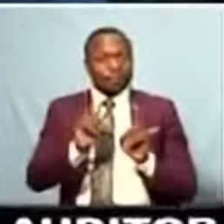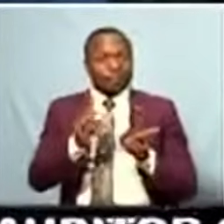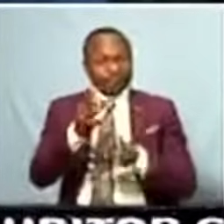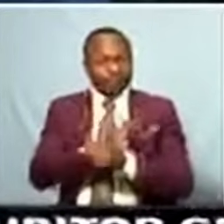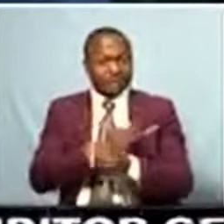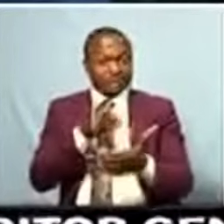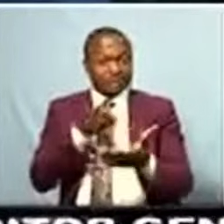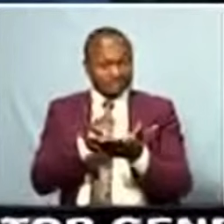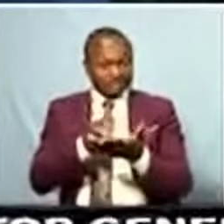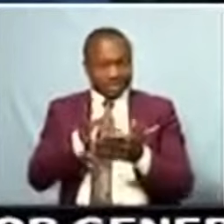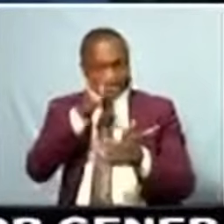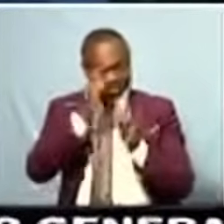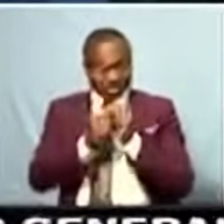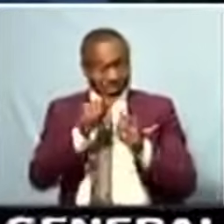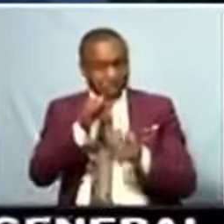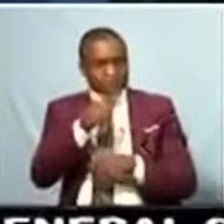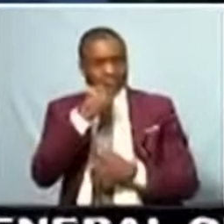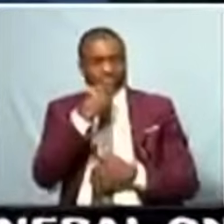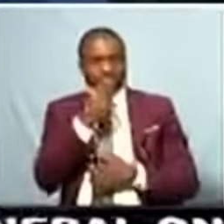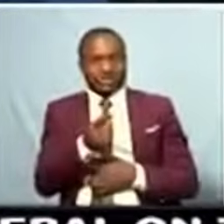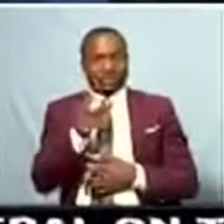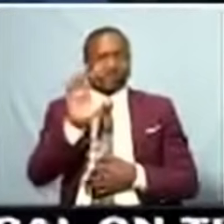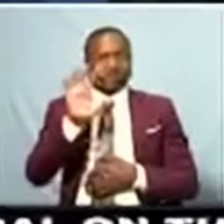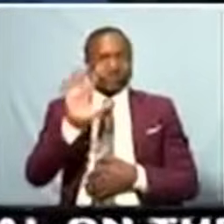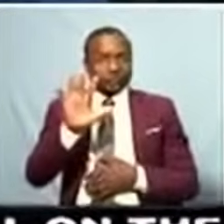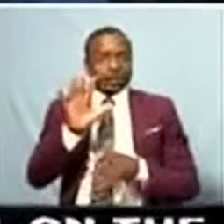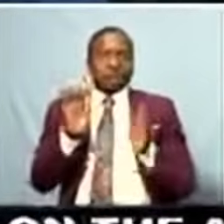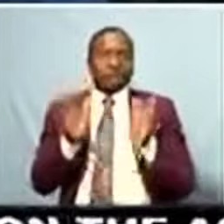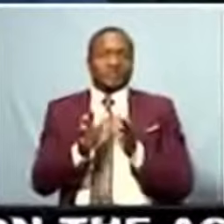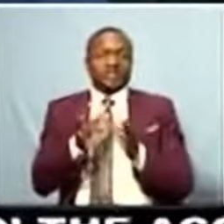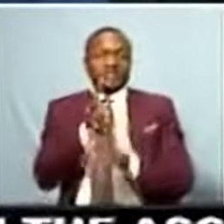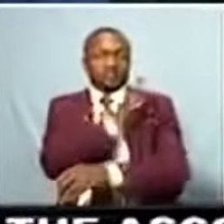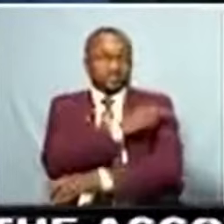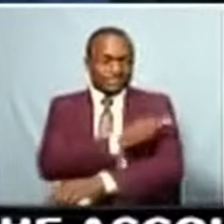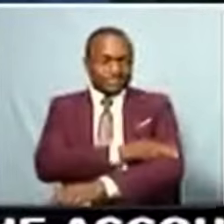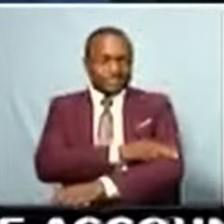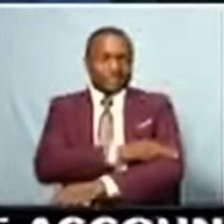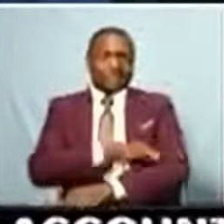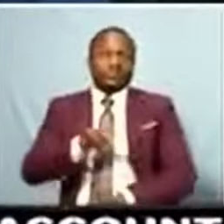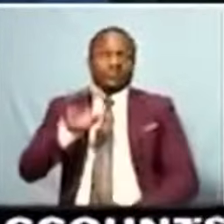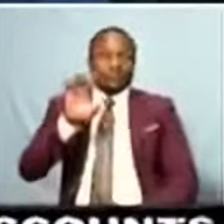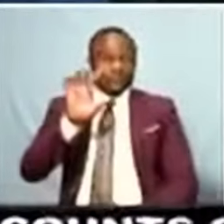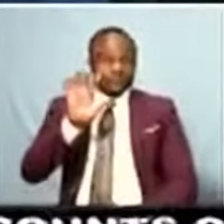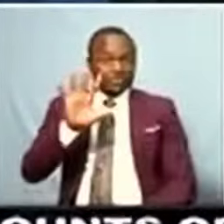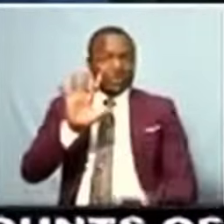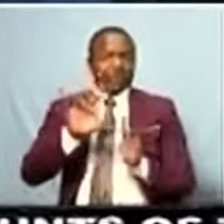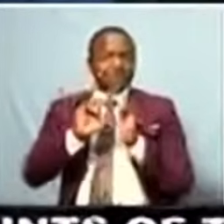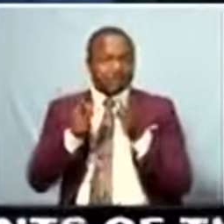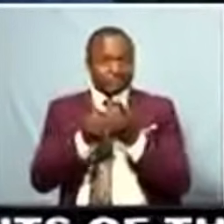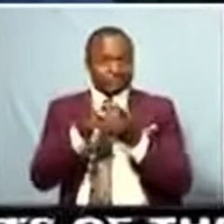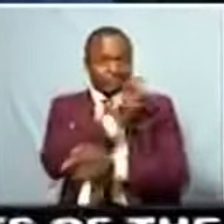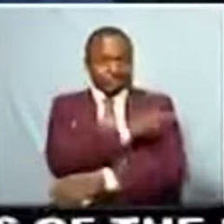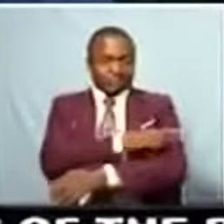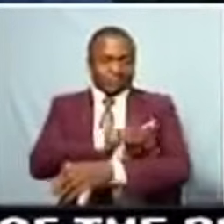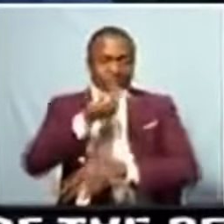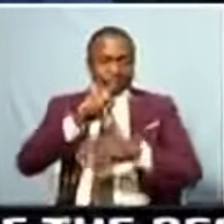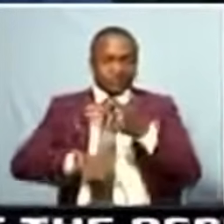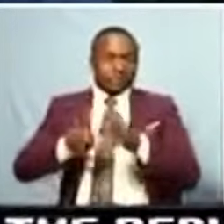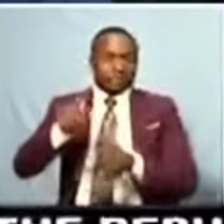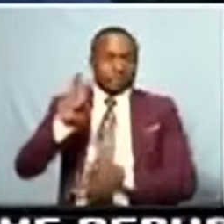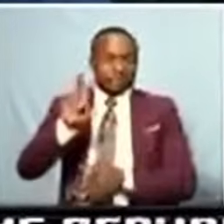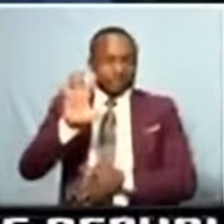getting this? Because if you say 5 mini hospitals, 5 district hospitals at the cost of